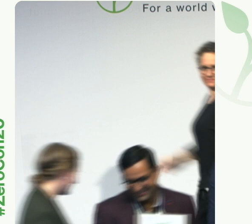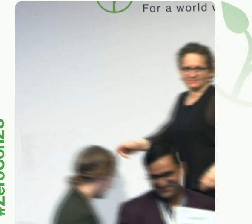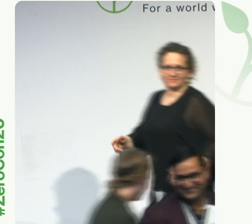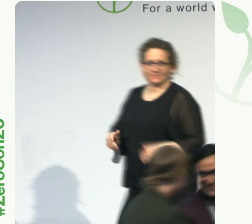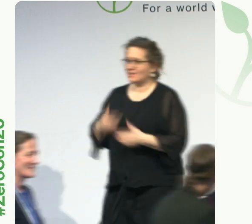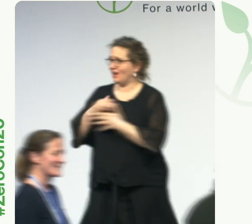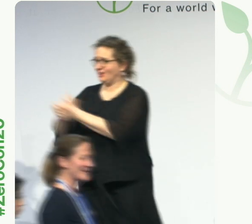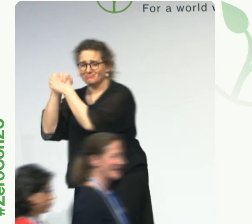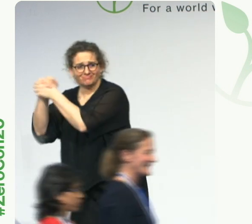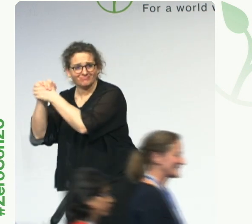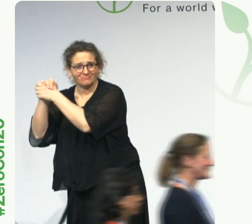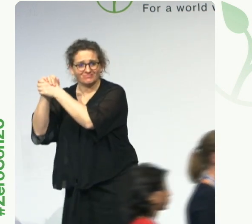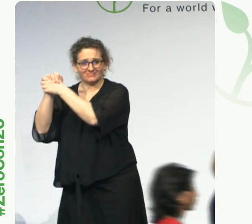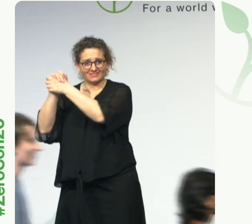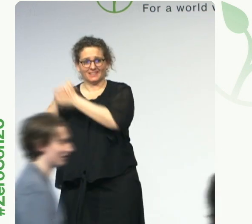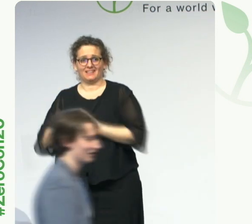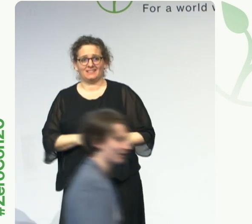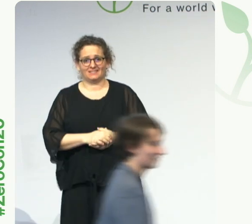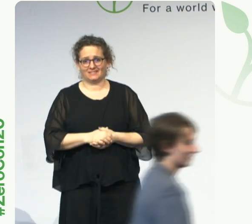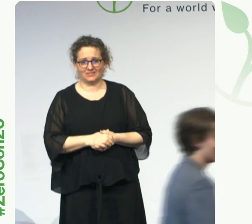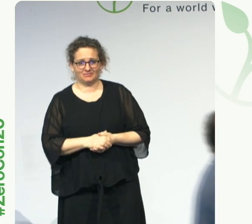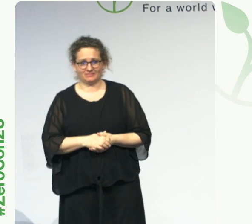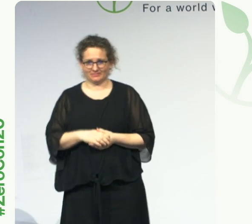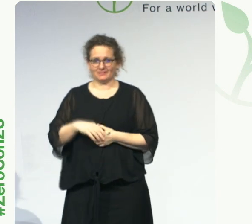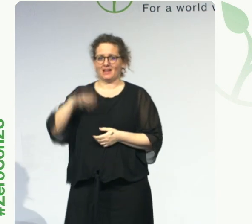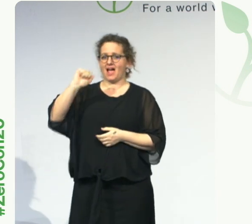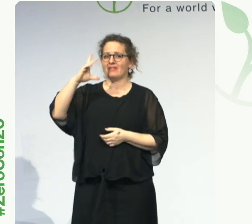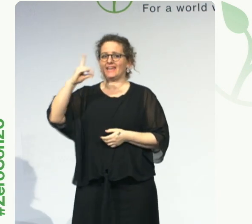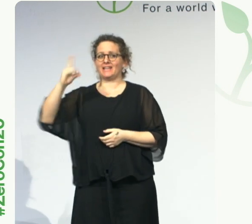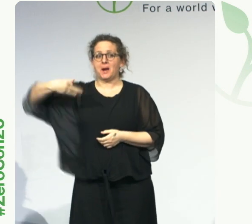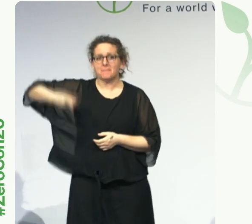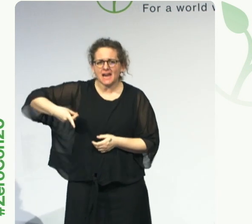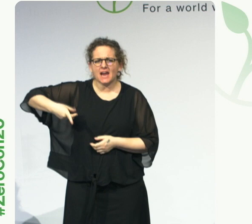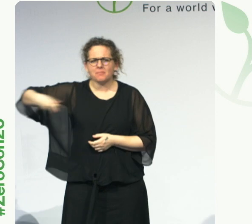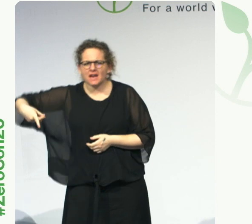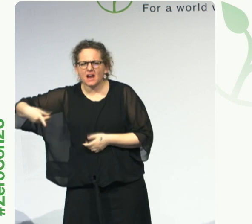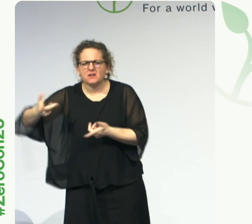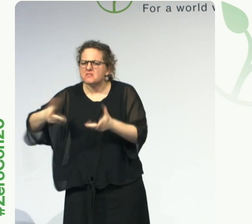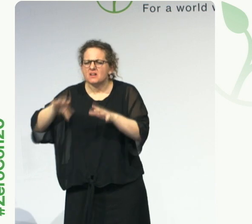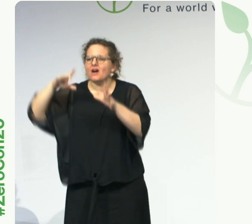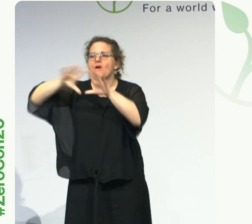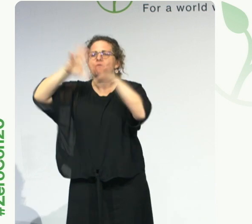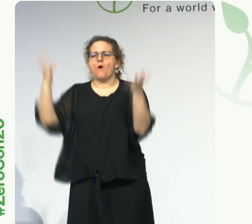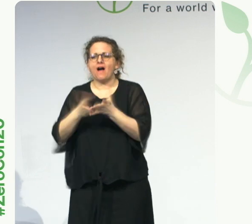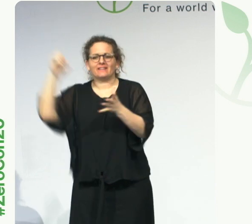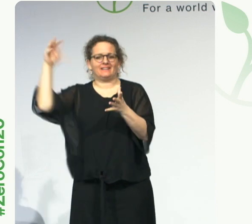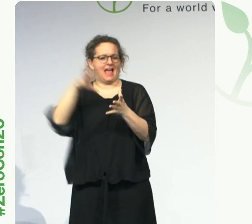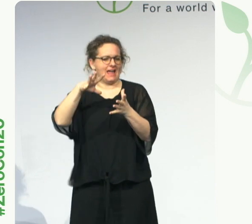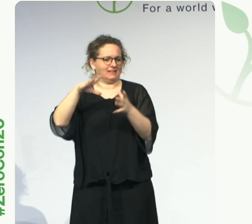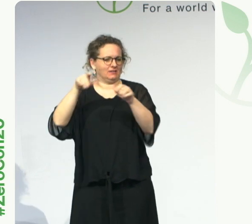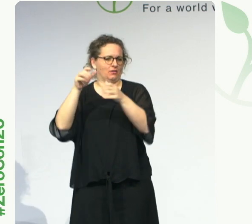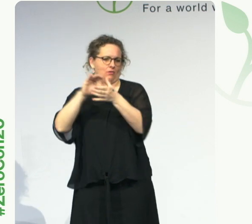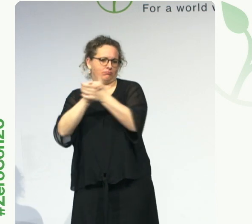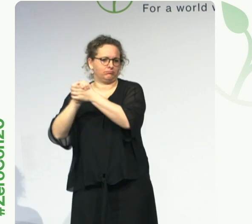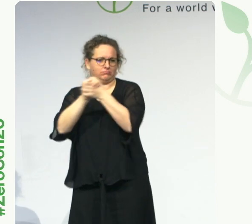Congratulations to ADPP in partnership with Light for the World from Mozambique. These two organizations are working